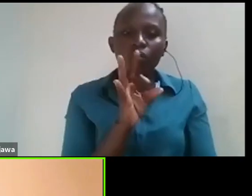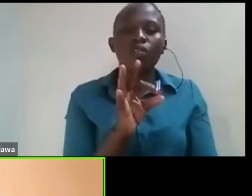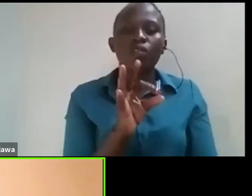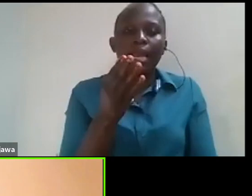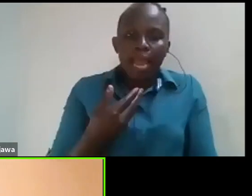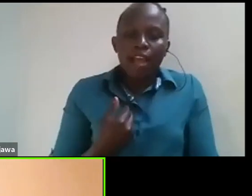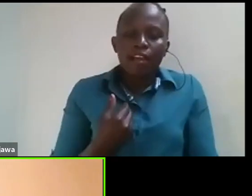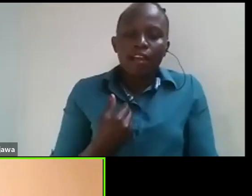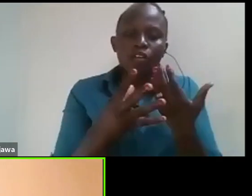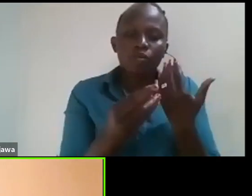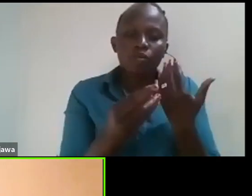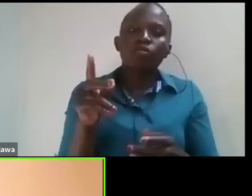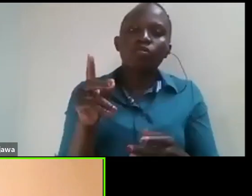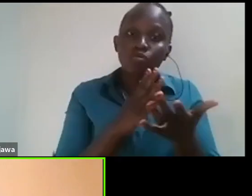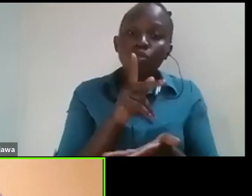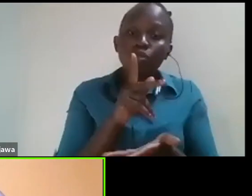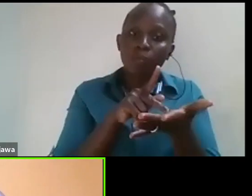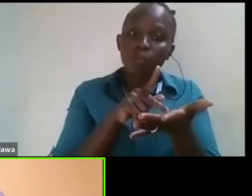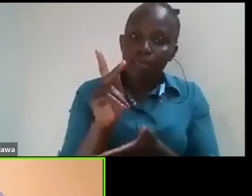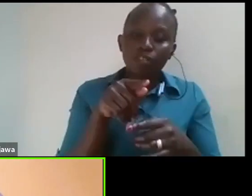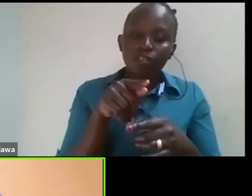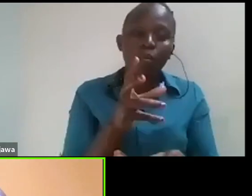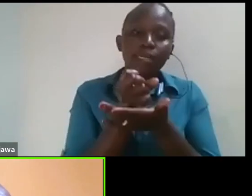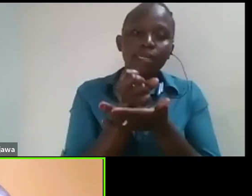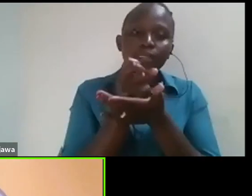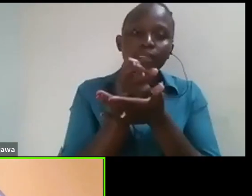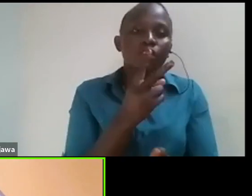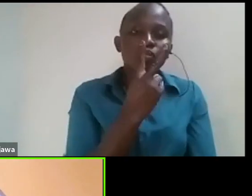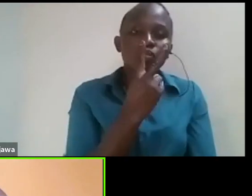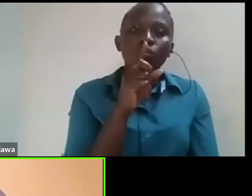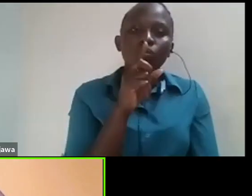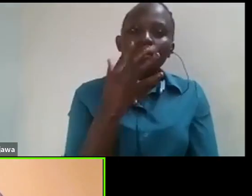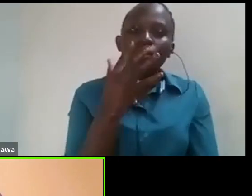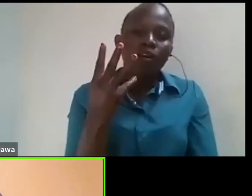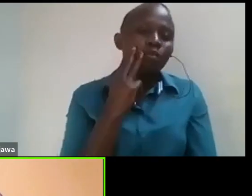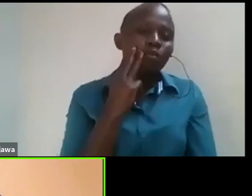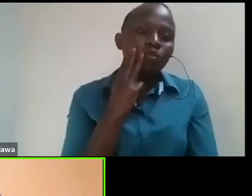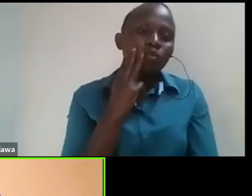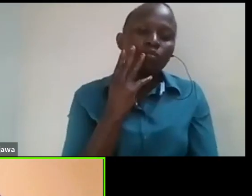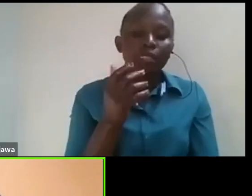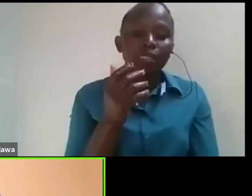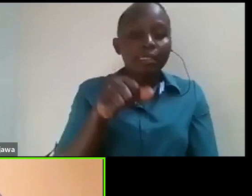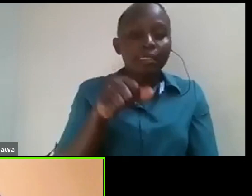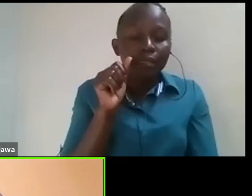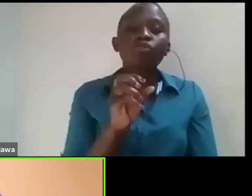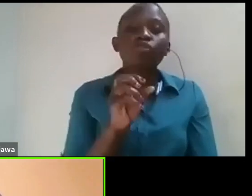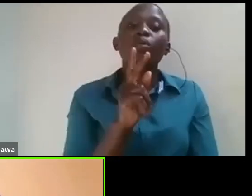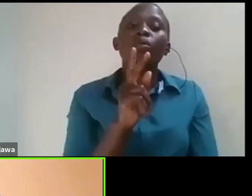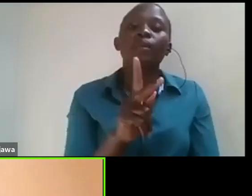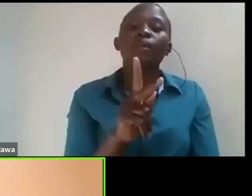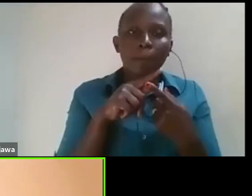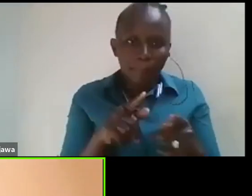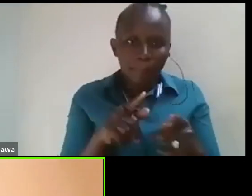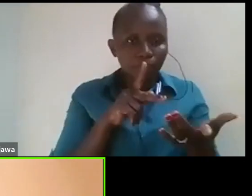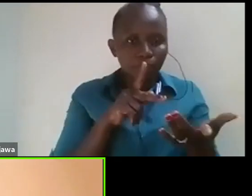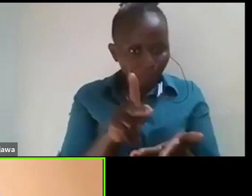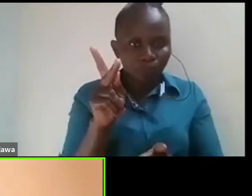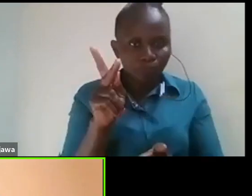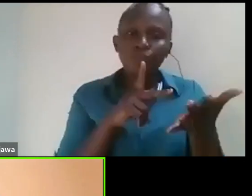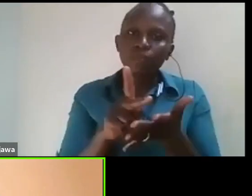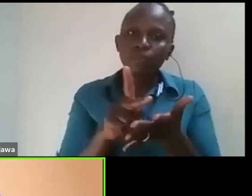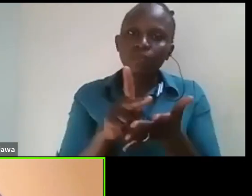because in your budget you said 2.5 million for the photographer. Yes, it's okay. You paid him for the service, but you did